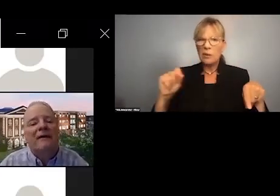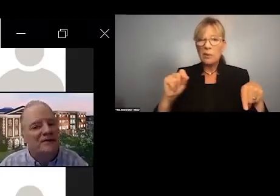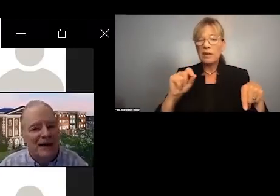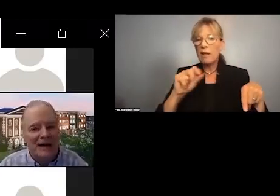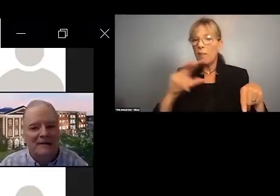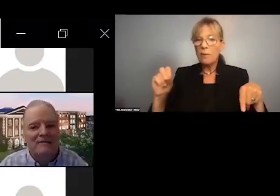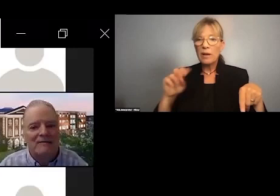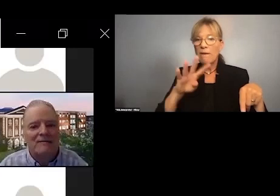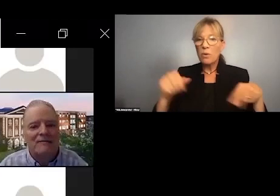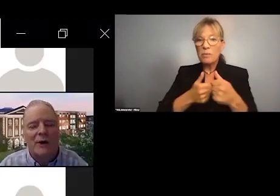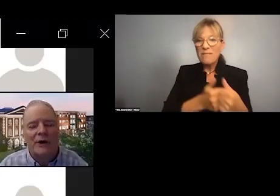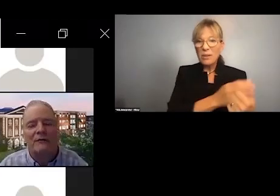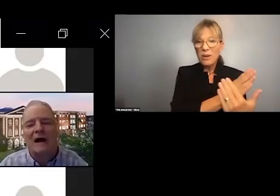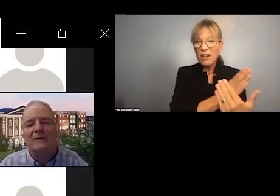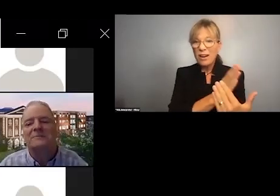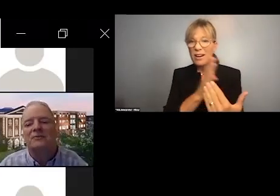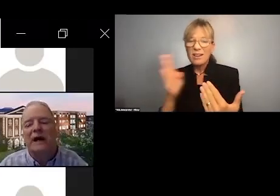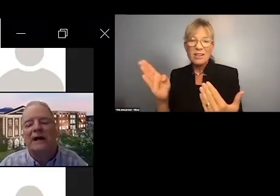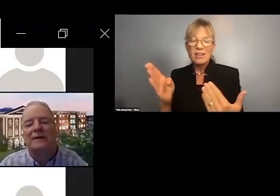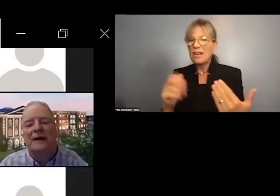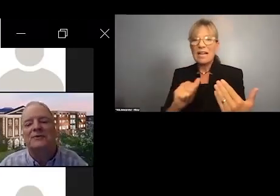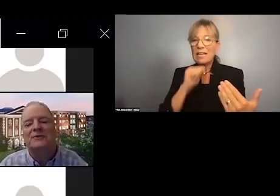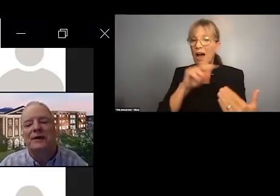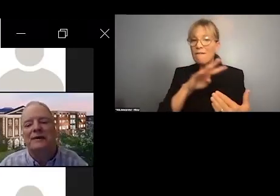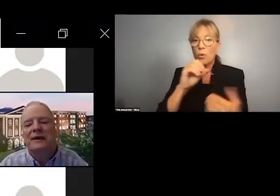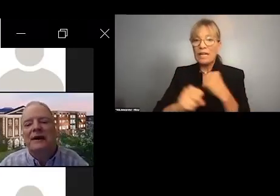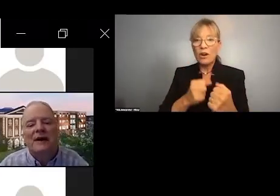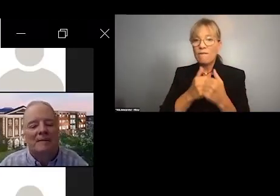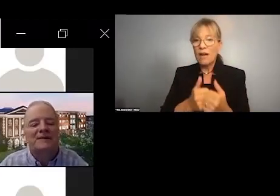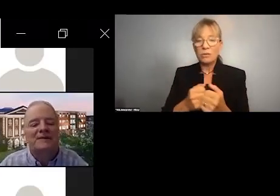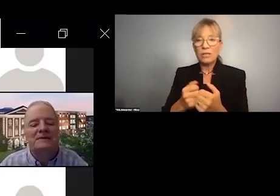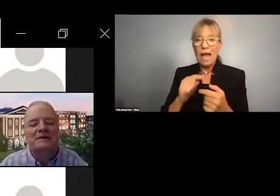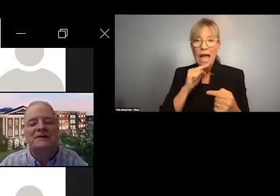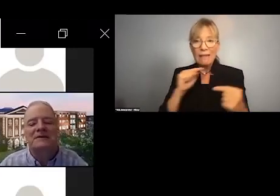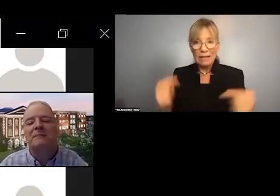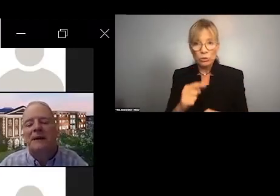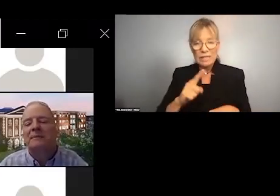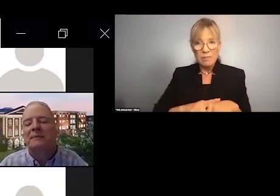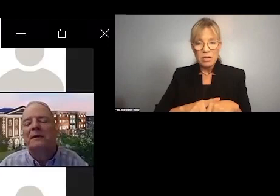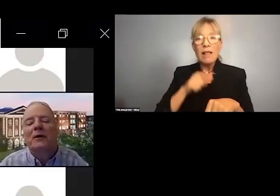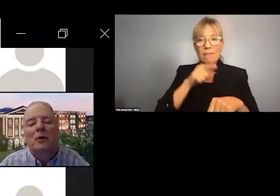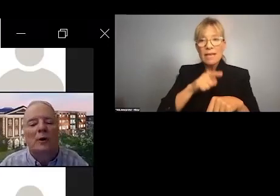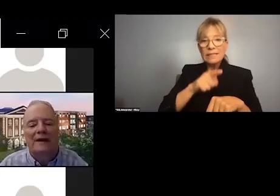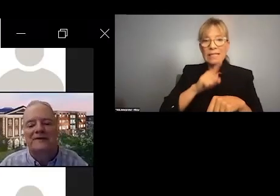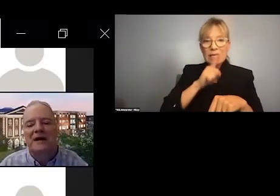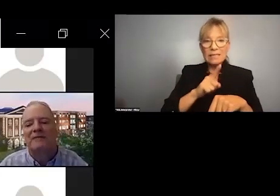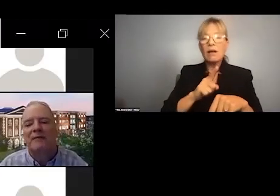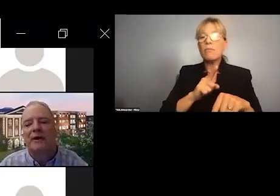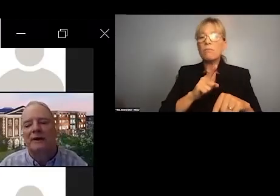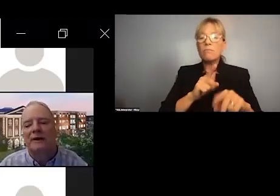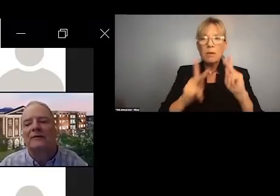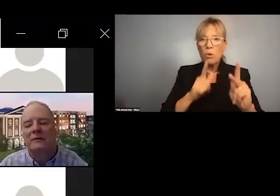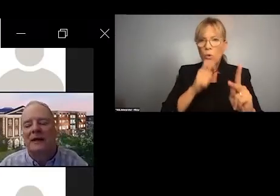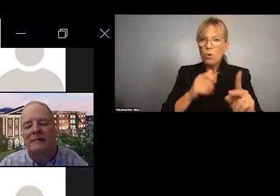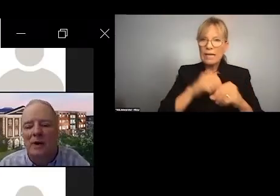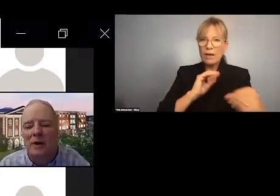40-year follow-ups. These are not 40-year follow-ups right at the injury time. This is of people who were